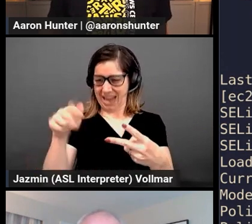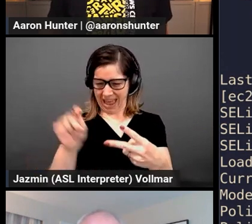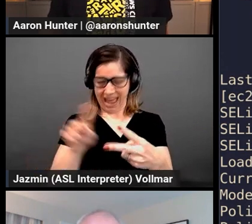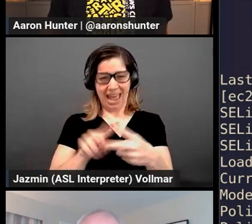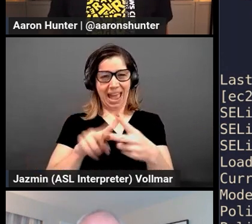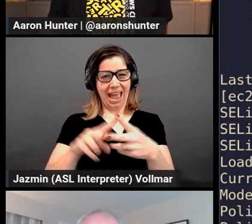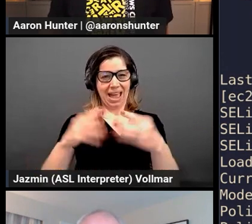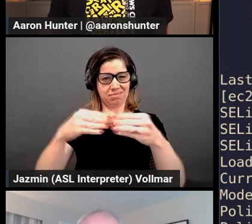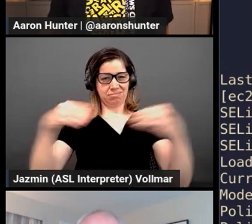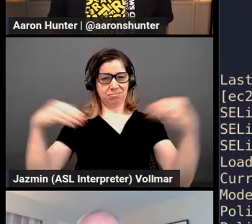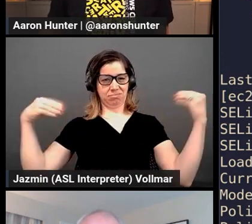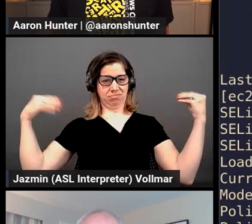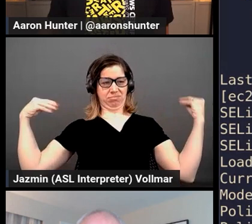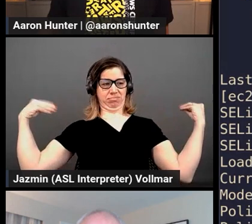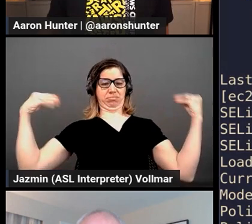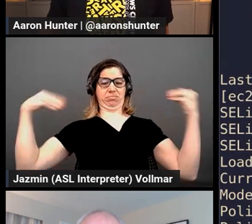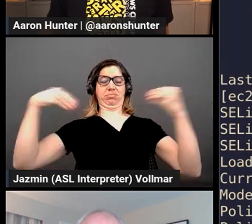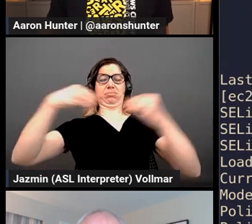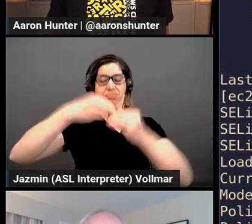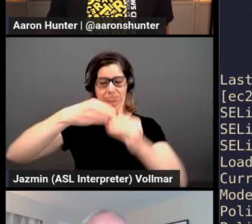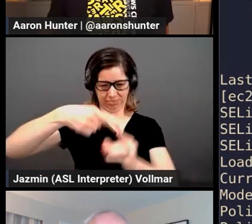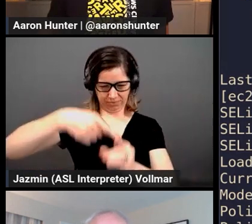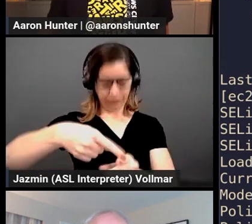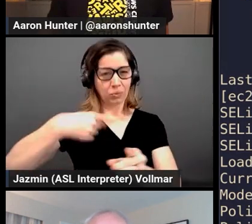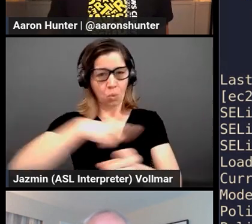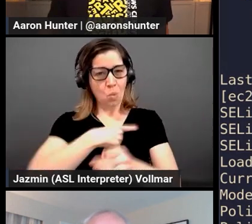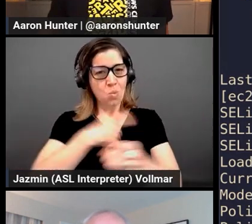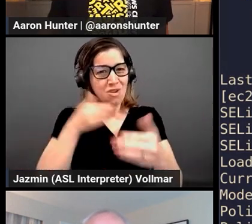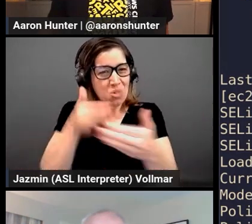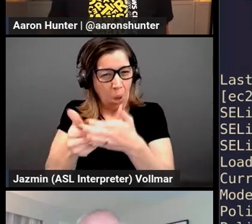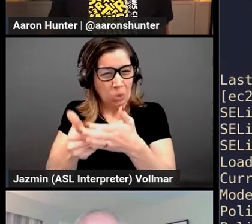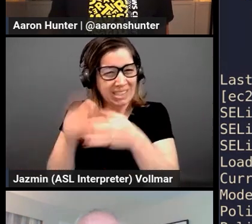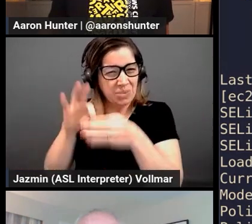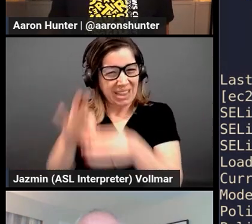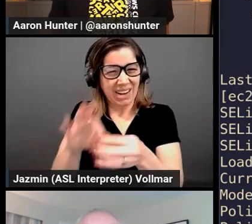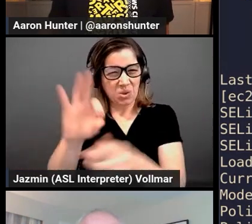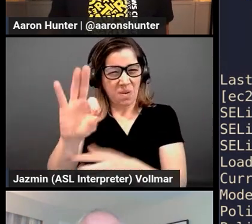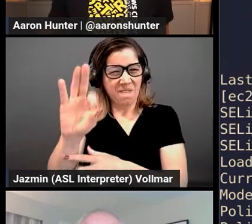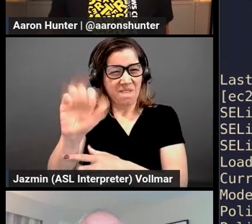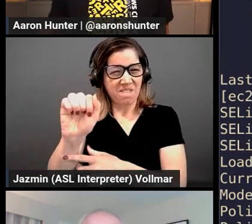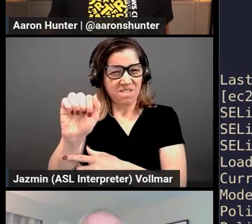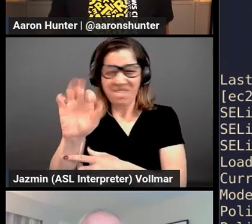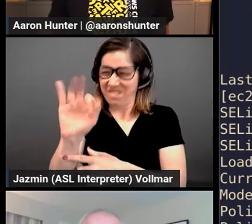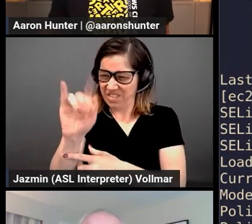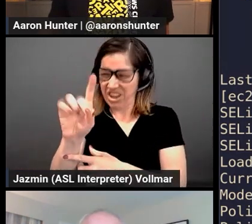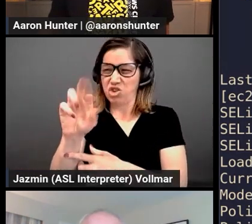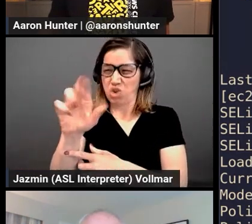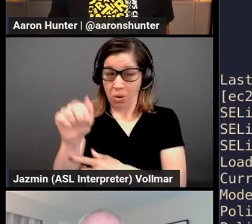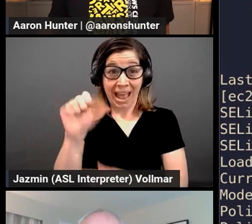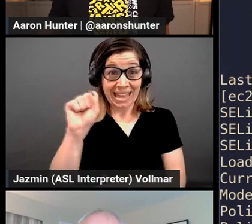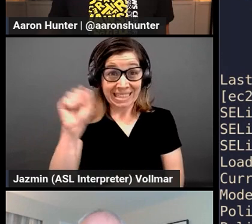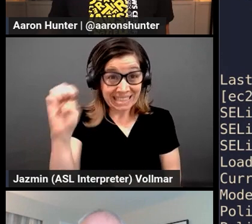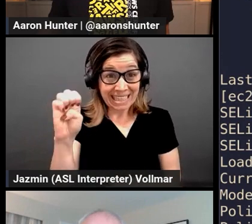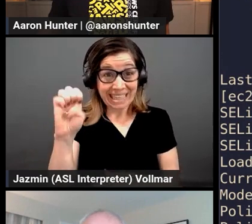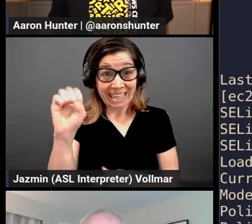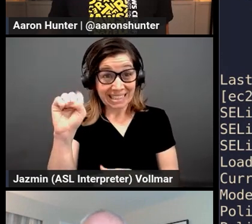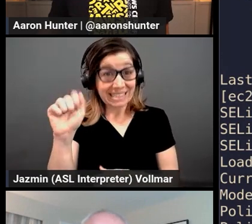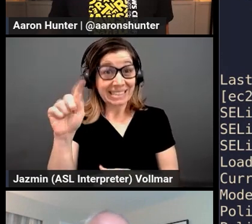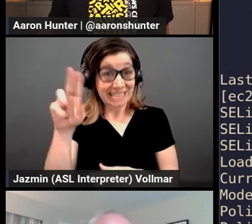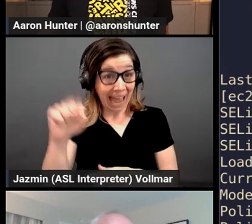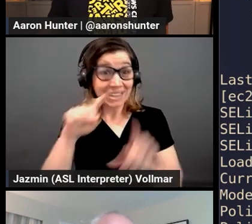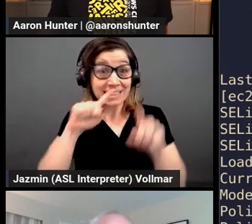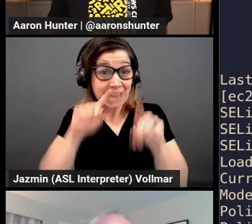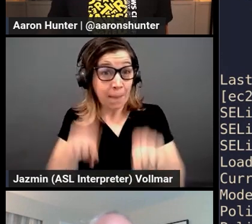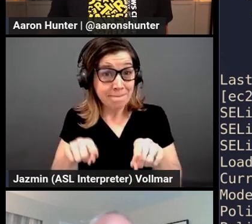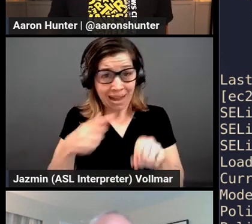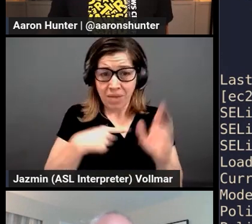We're closely related to Fedora. So the DNF command, this SE status command that I showed, this